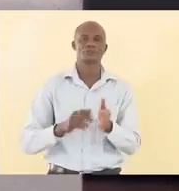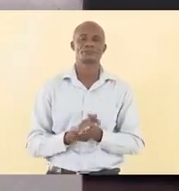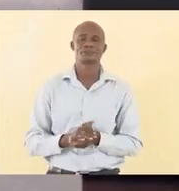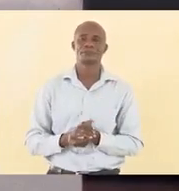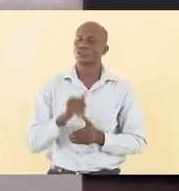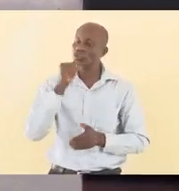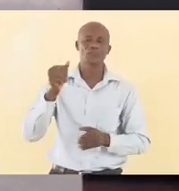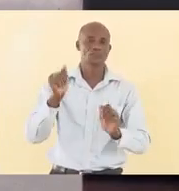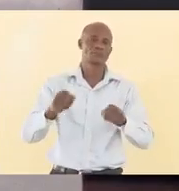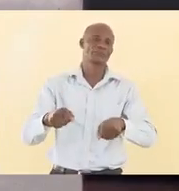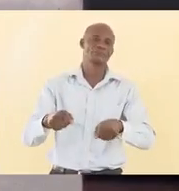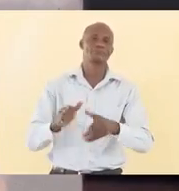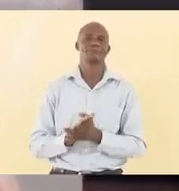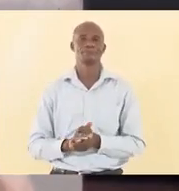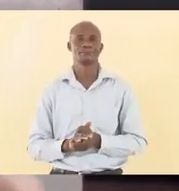It is not possible.